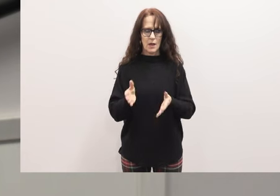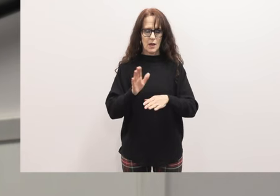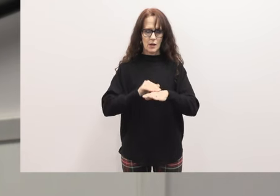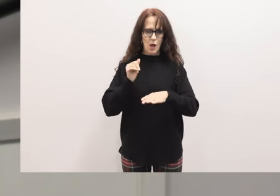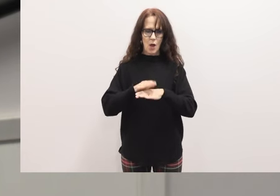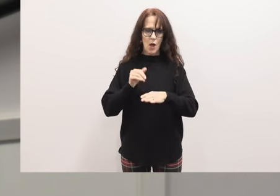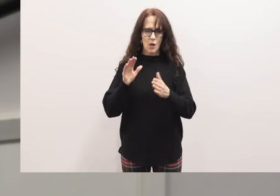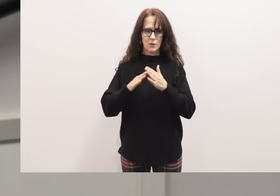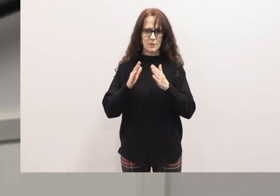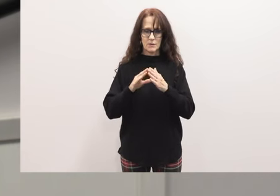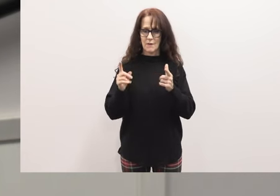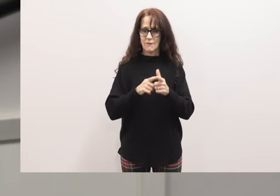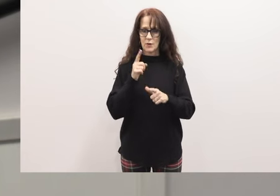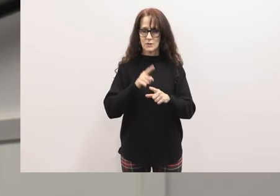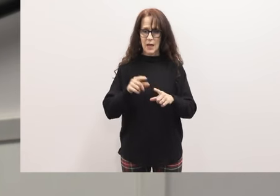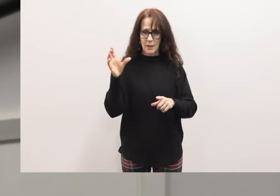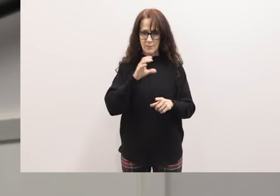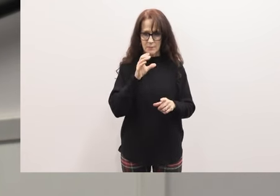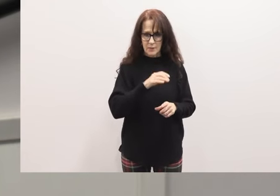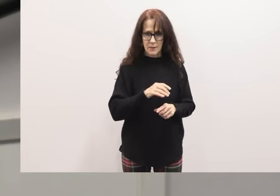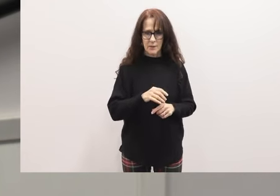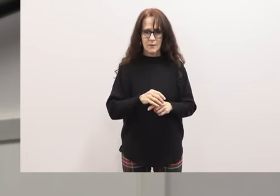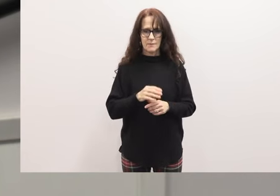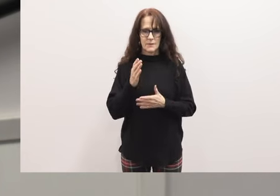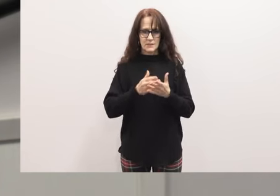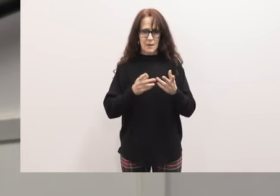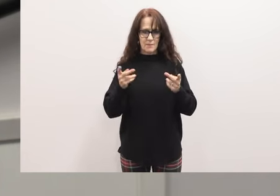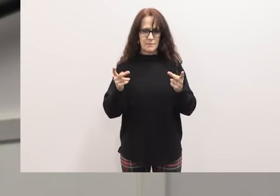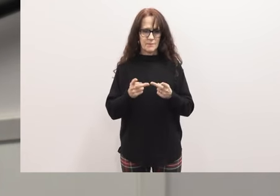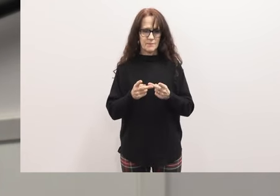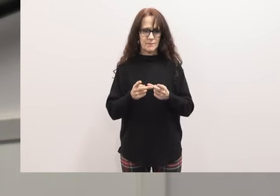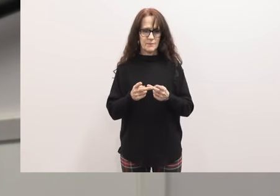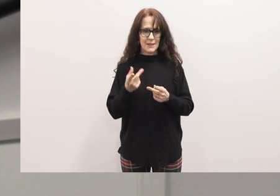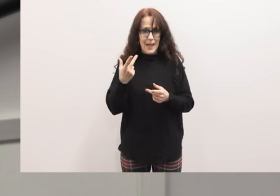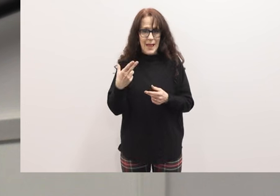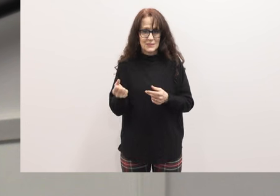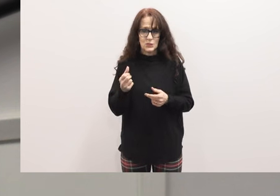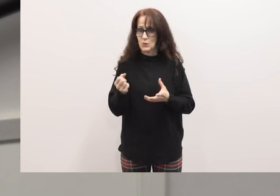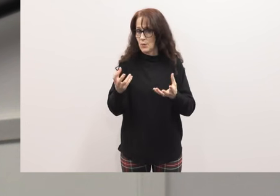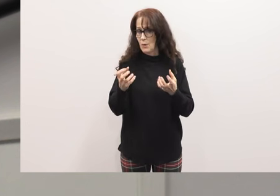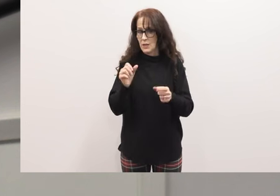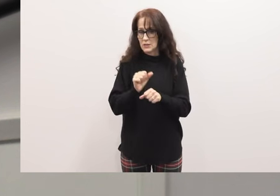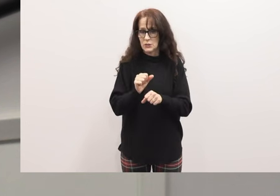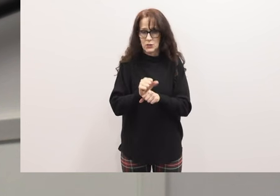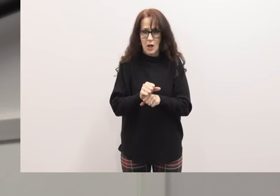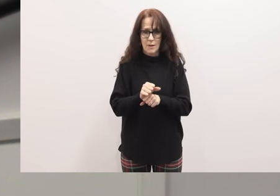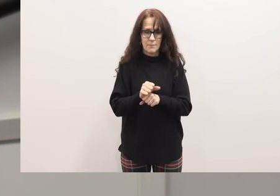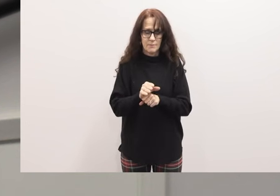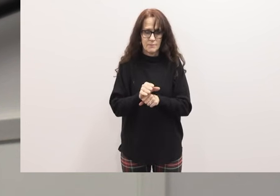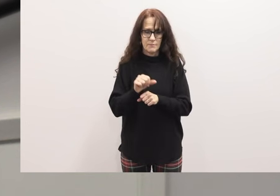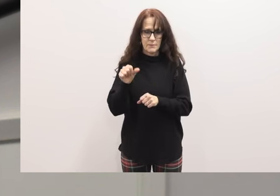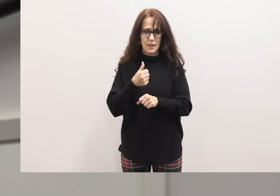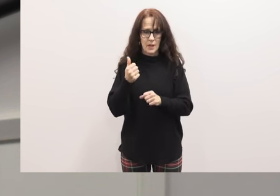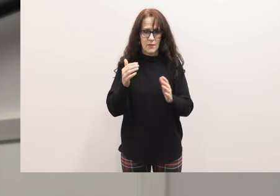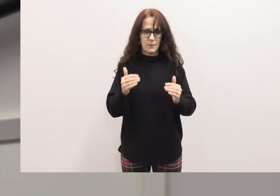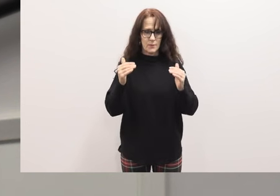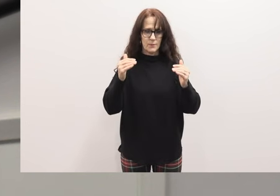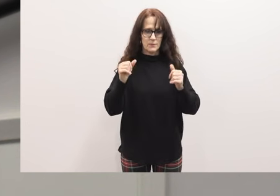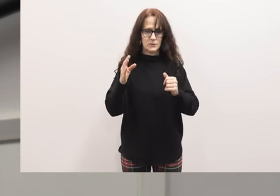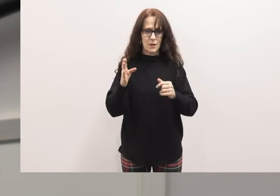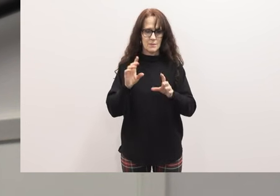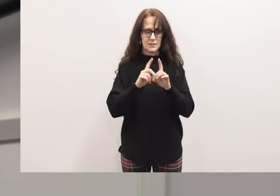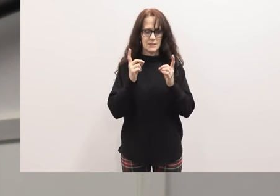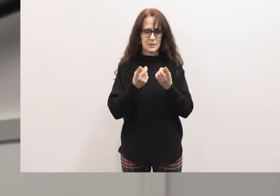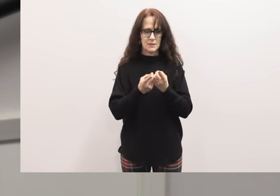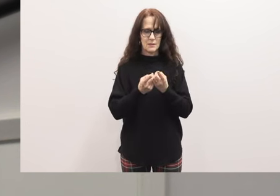it's a first-time job seeker, in some cases coming right out of high school looking for a job, and other advanced jobs in the district,